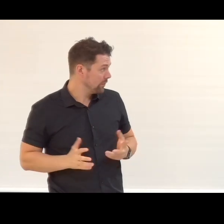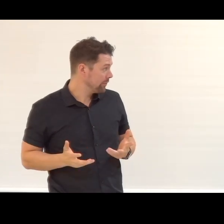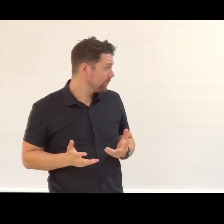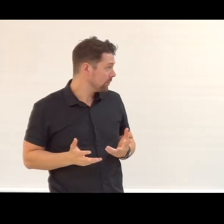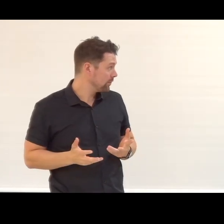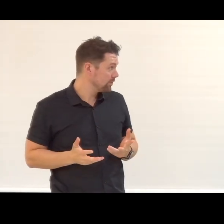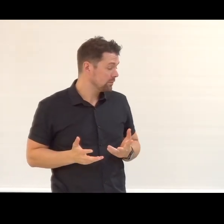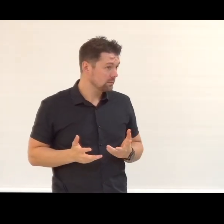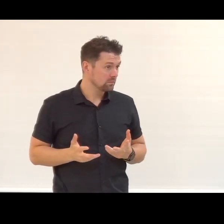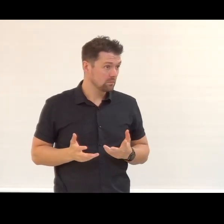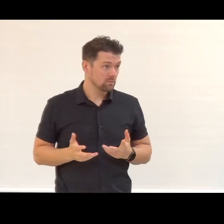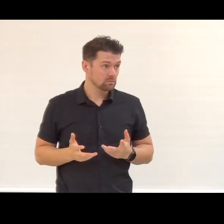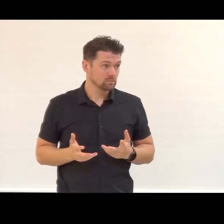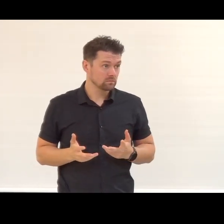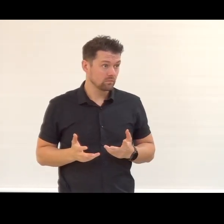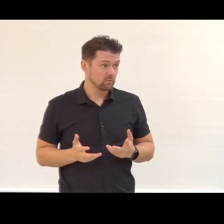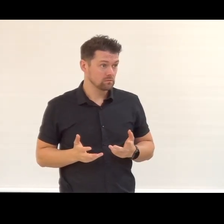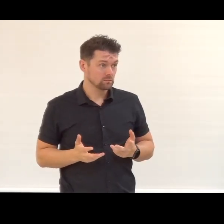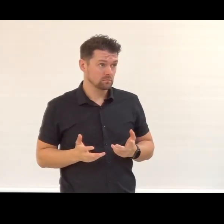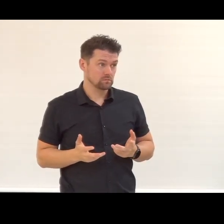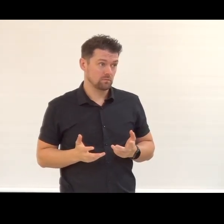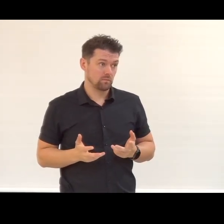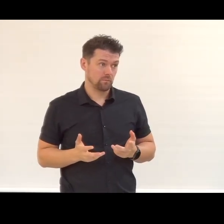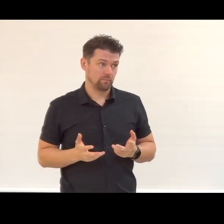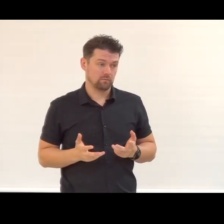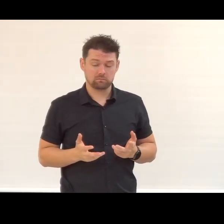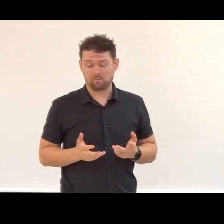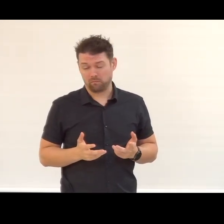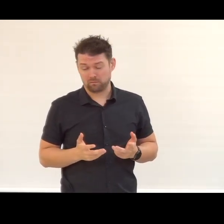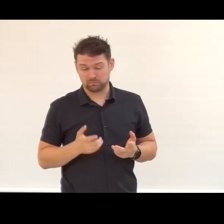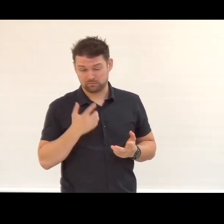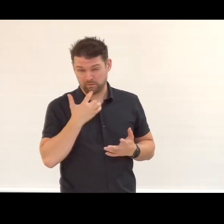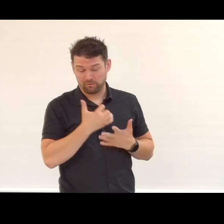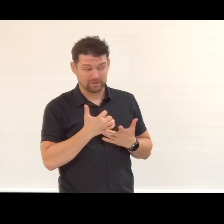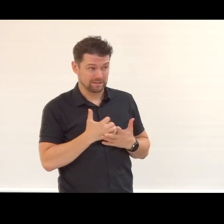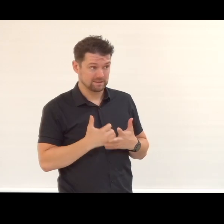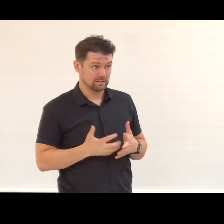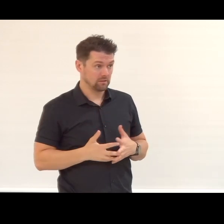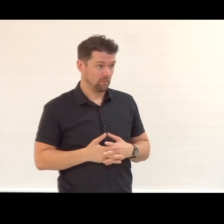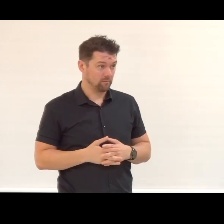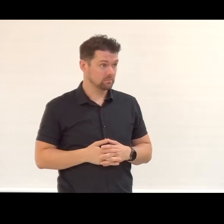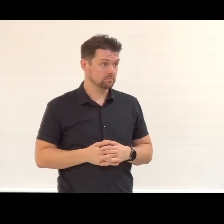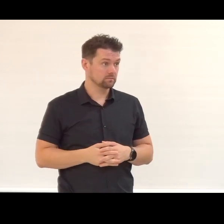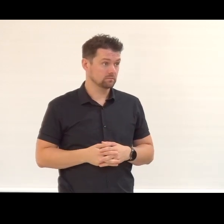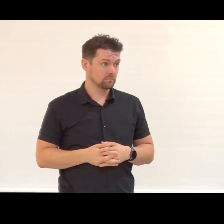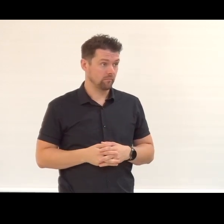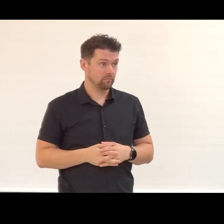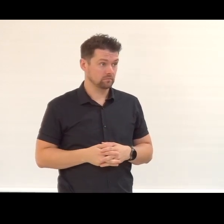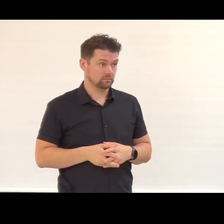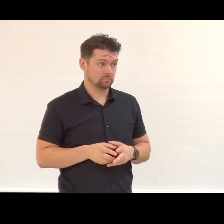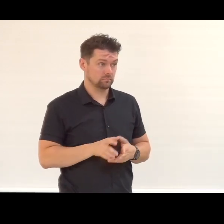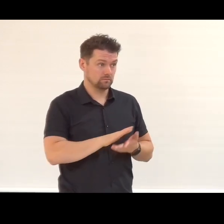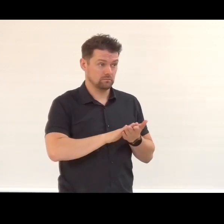4 months mission? That could be a great set of materials. So you have recorded a lot